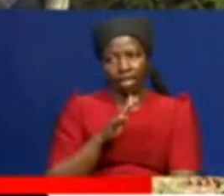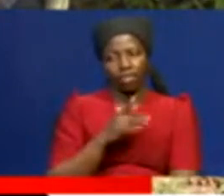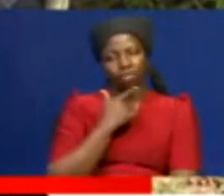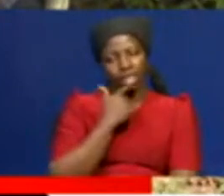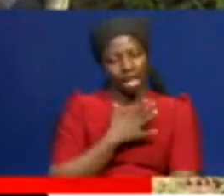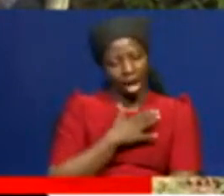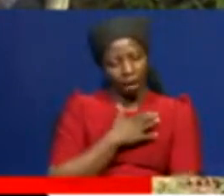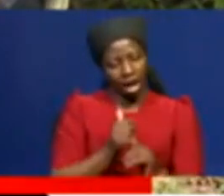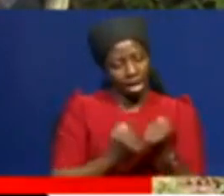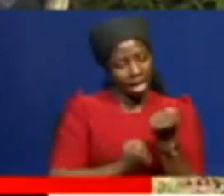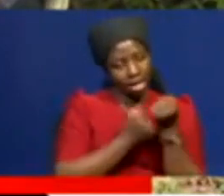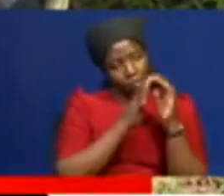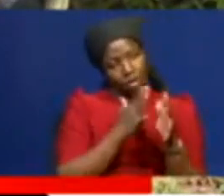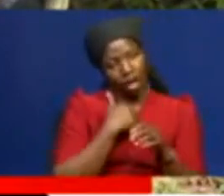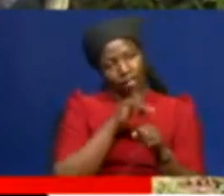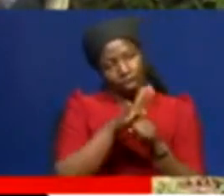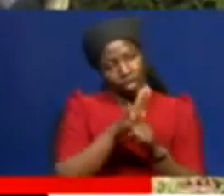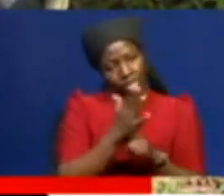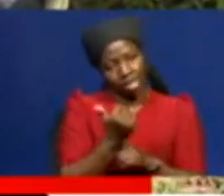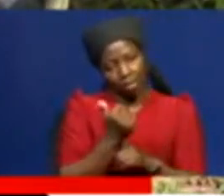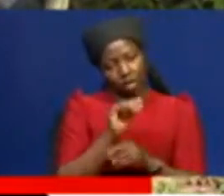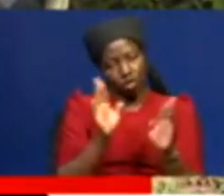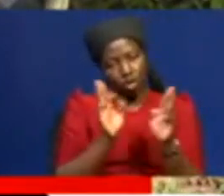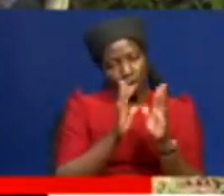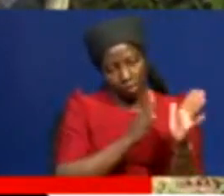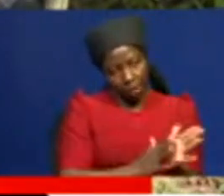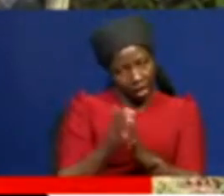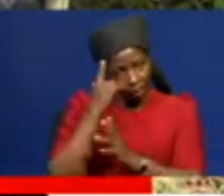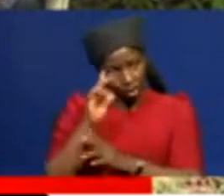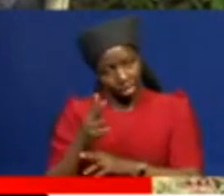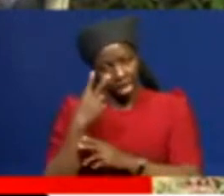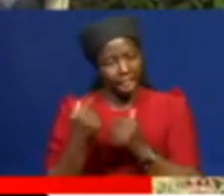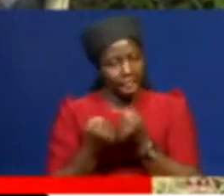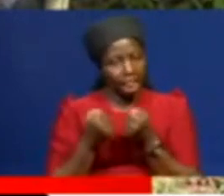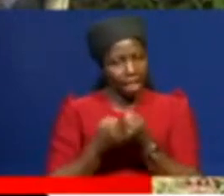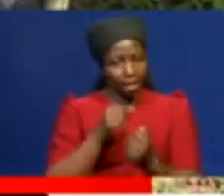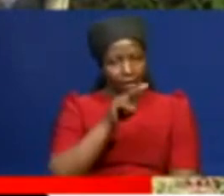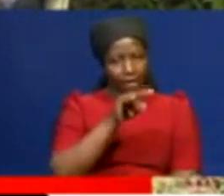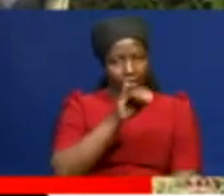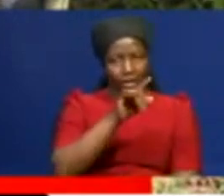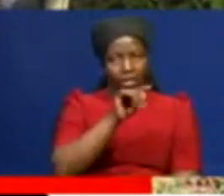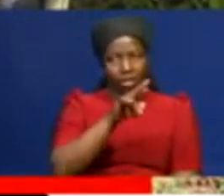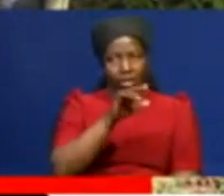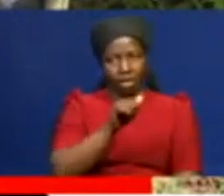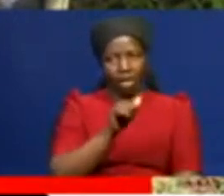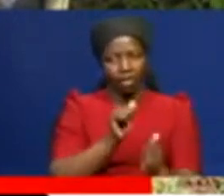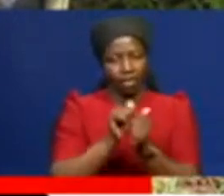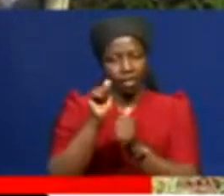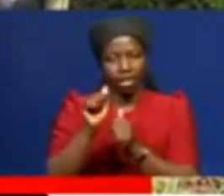a lot that is coming. We're already planning for a second edition of the Victoria 15s rugby